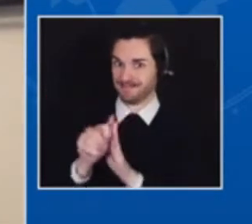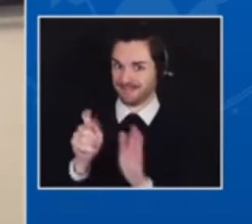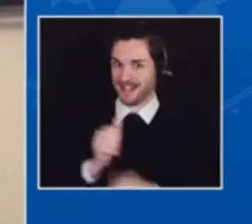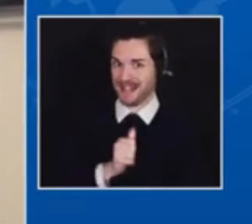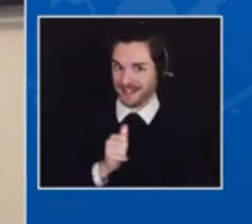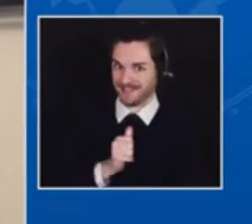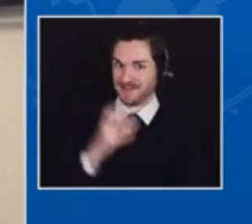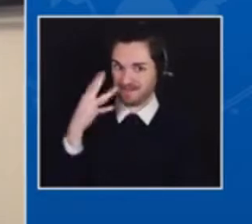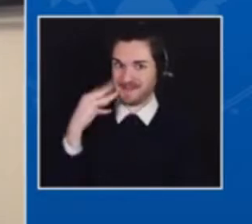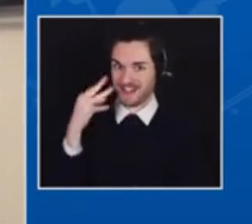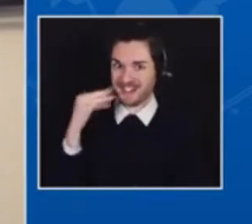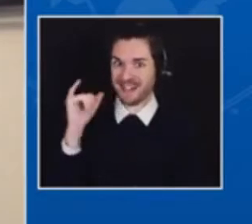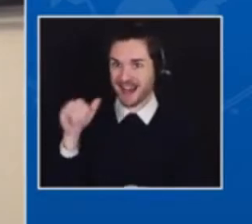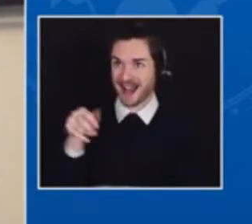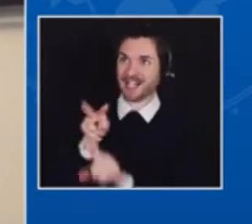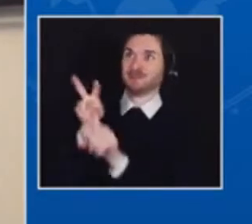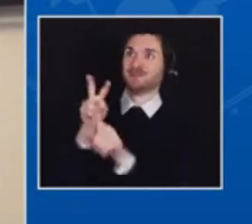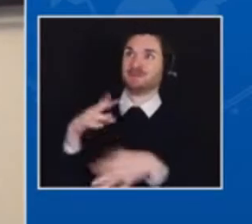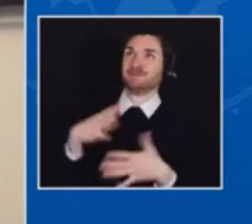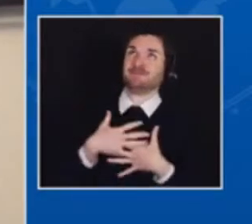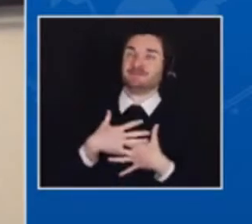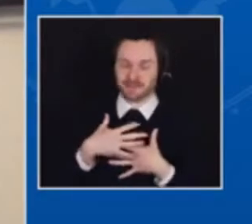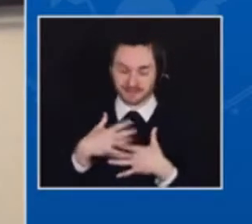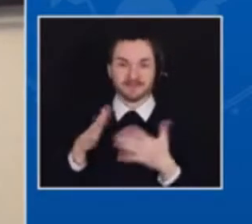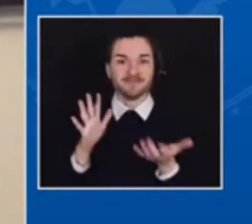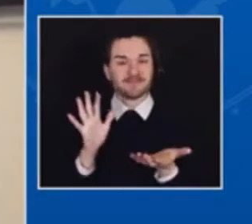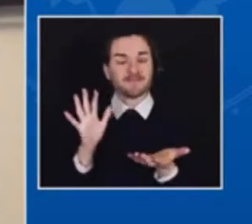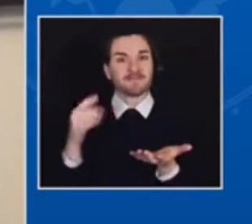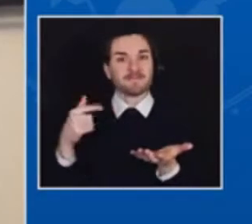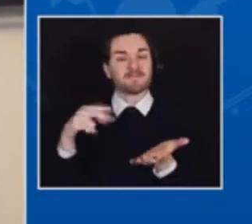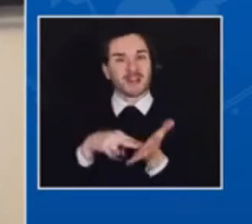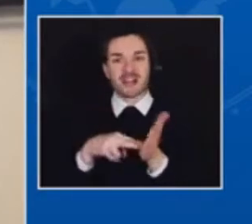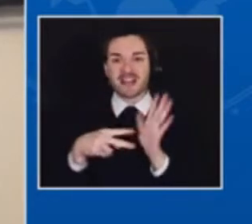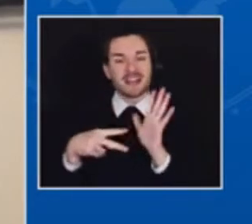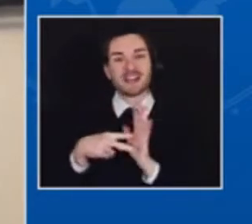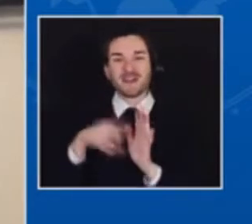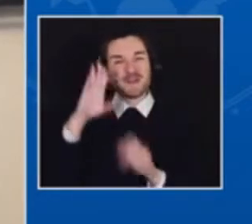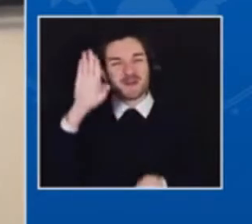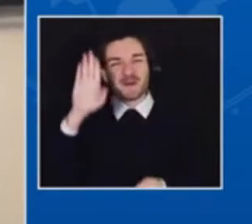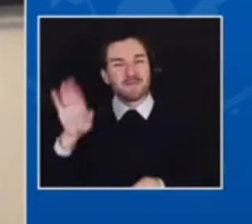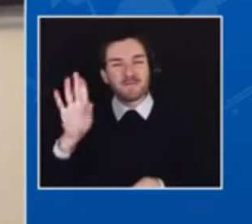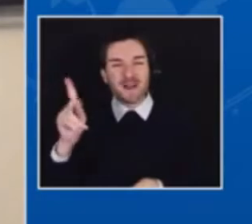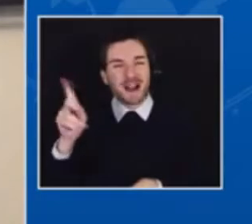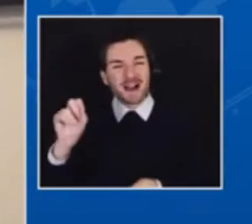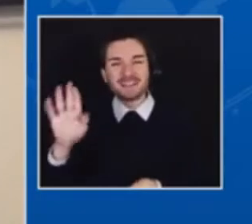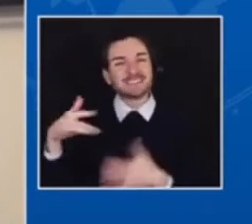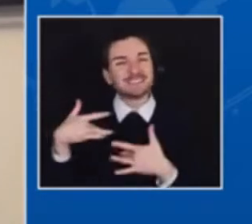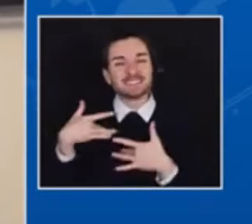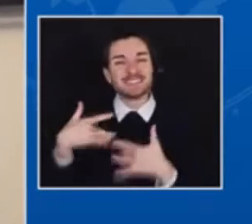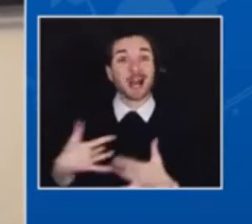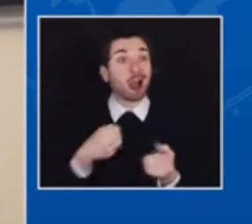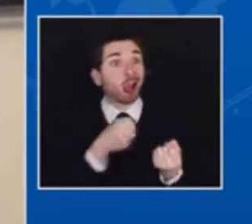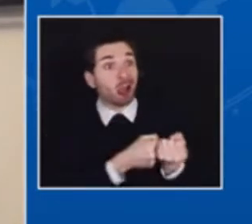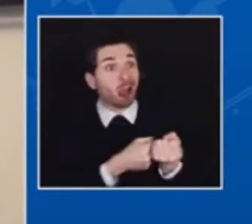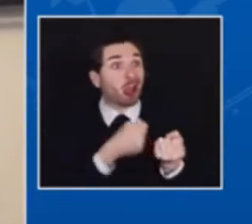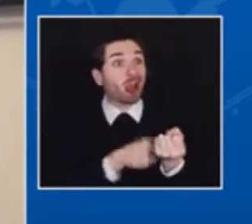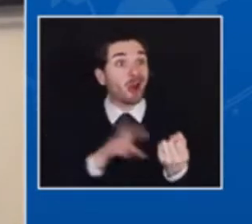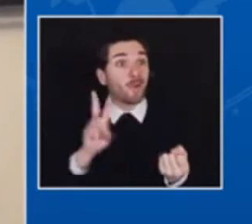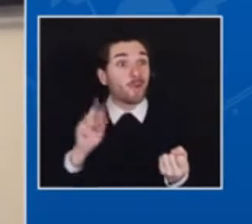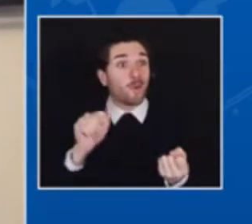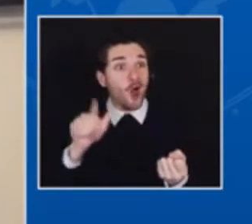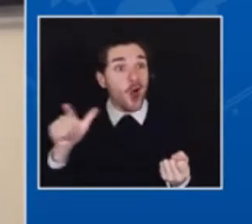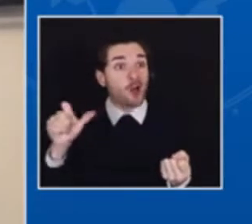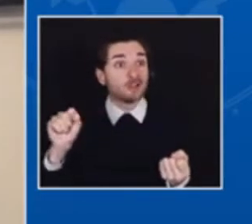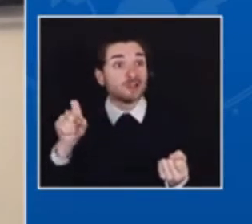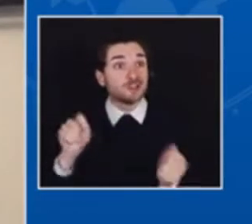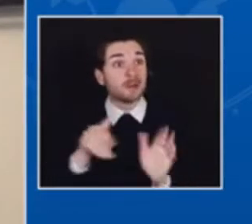it's pretty safe to say that um he's he's not a fan of Wall Street policies or an advocate for